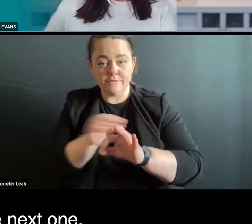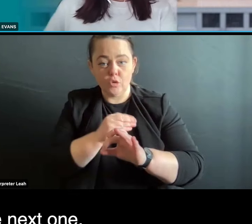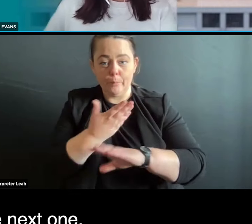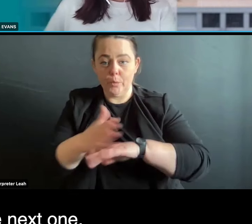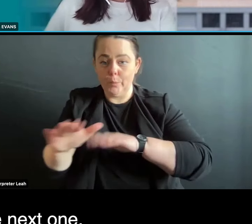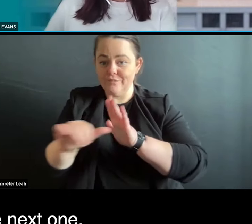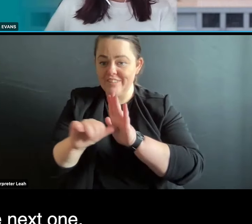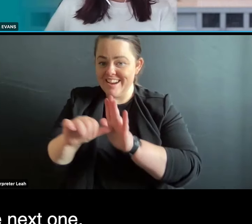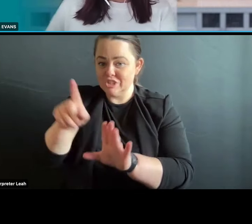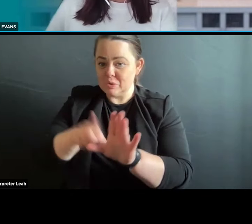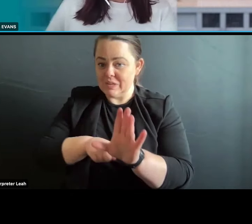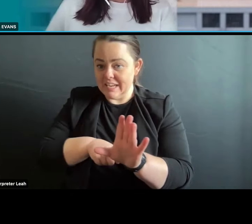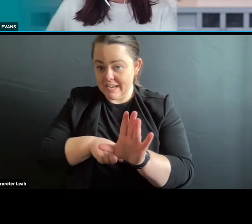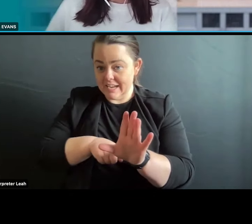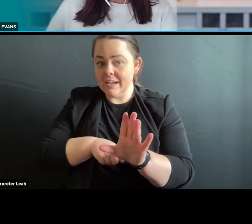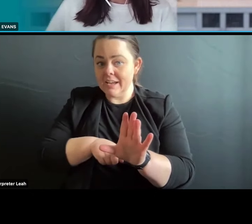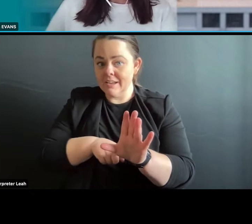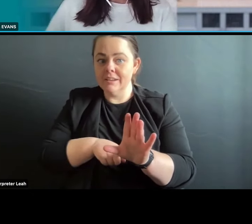Sorry, we'll move to the next one.